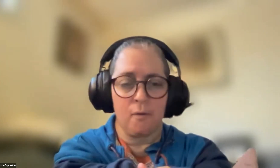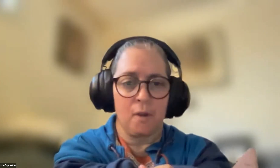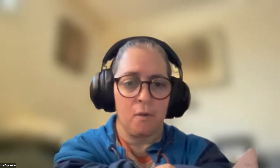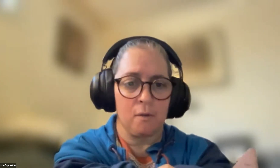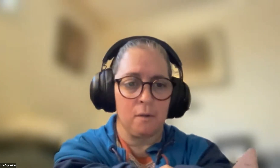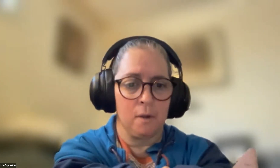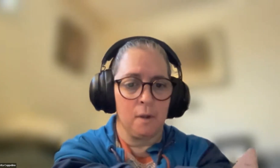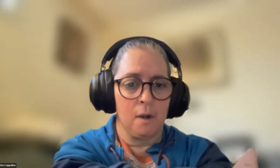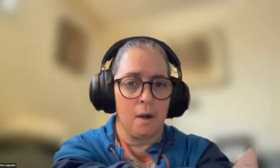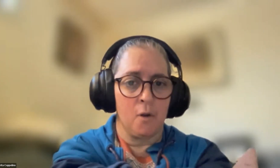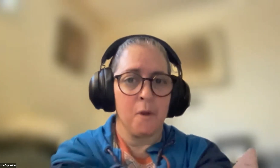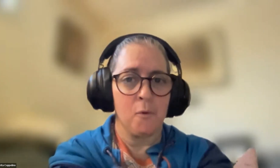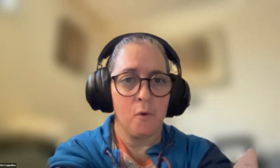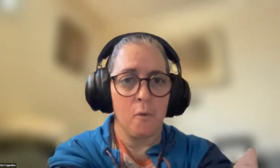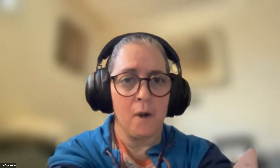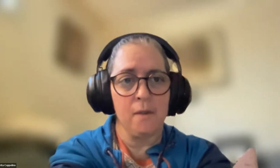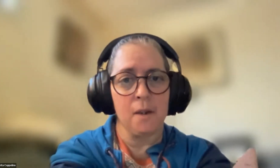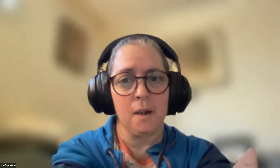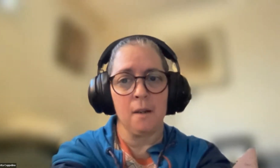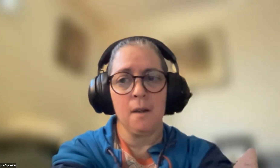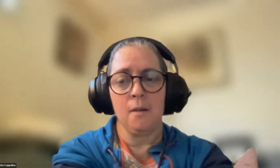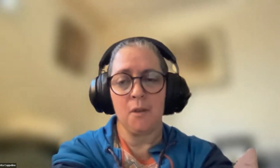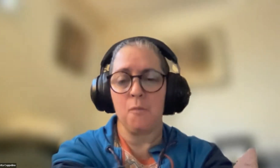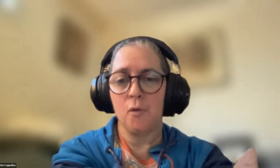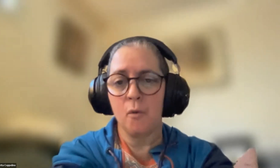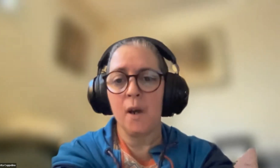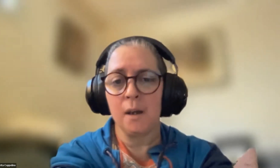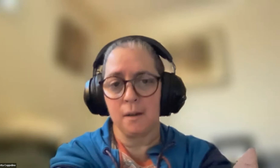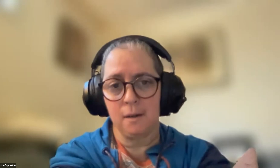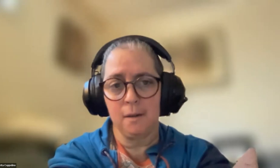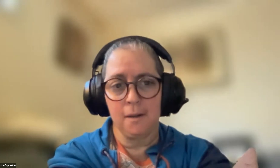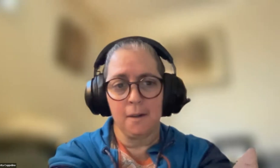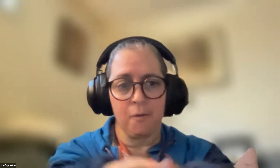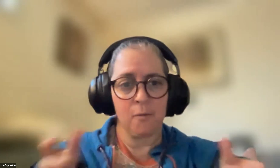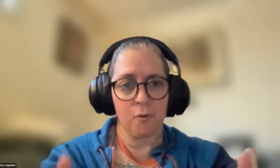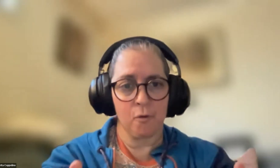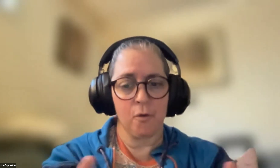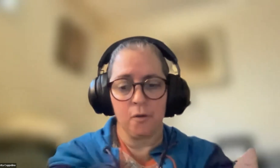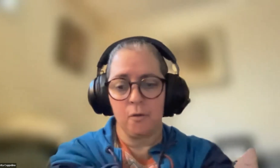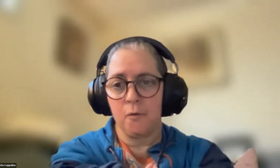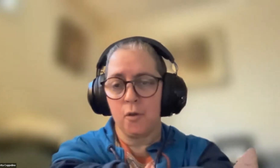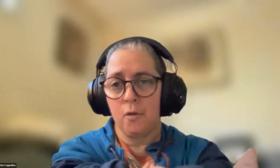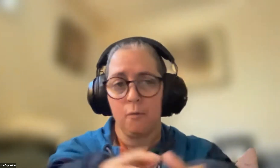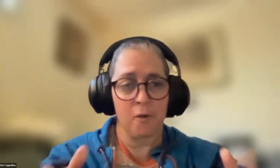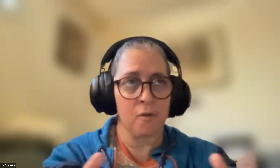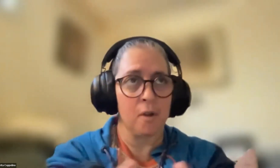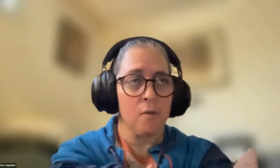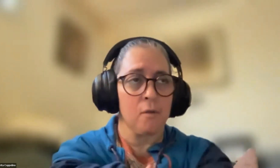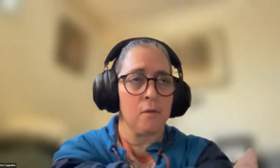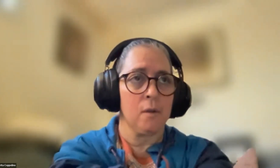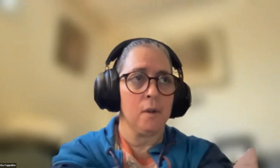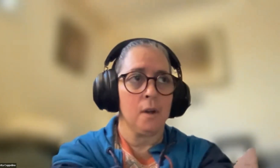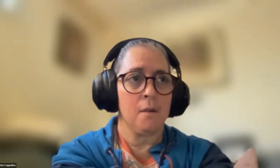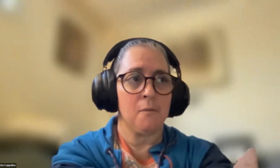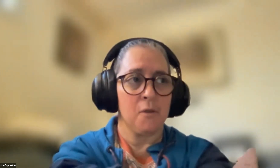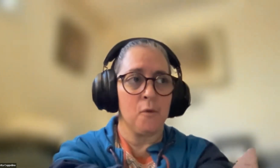lots of discussion. I hope people walk away today much more aware of some of the stories that you've heard,